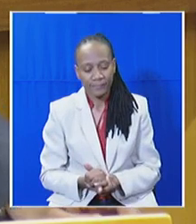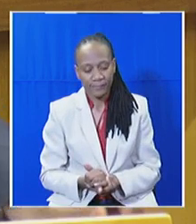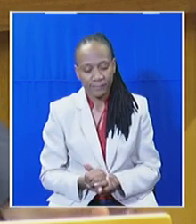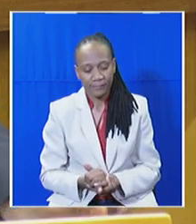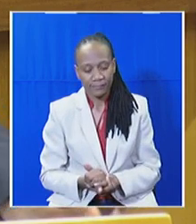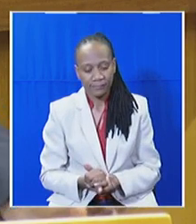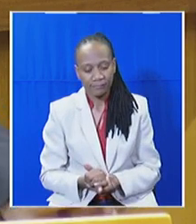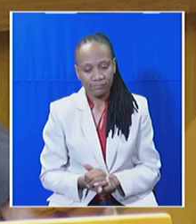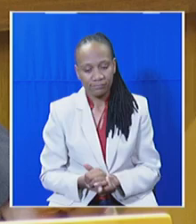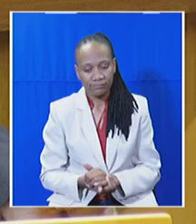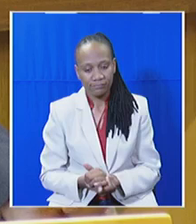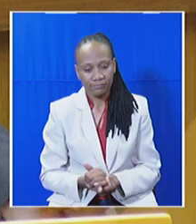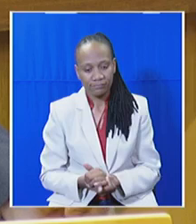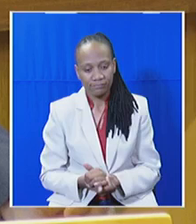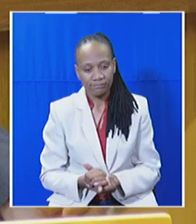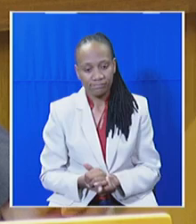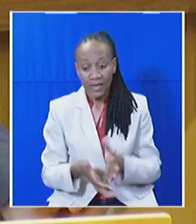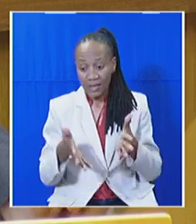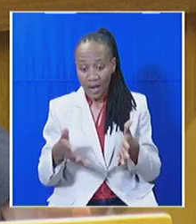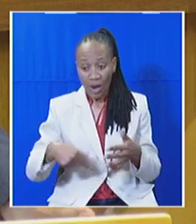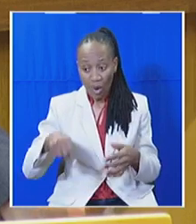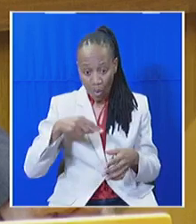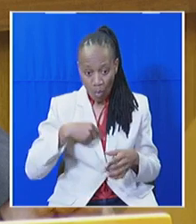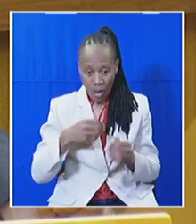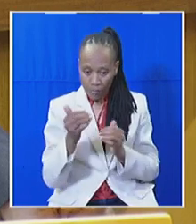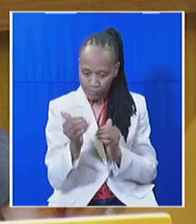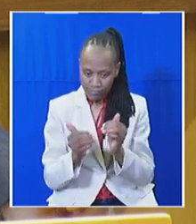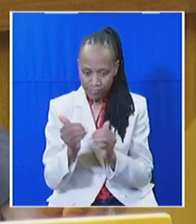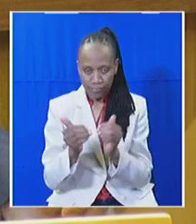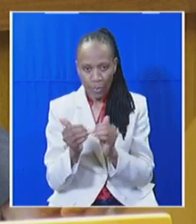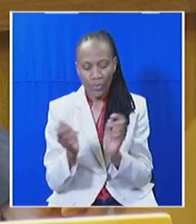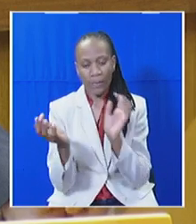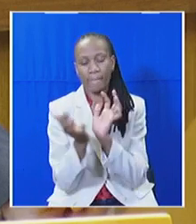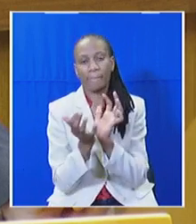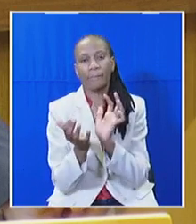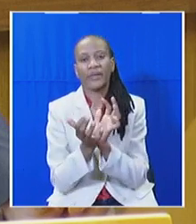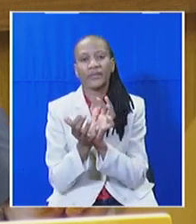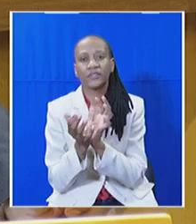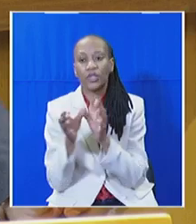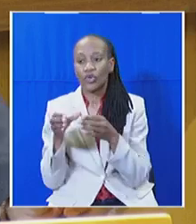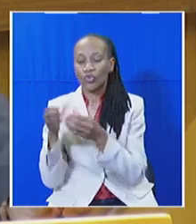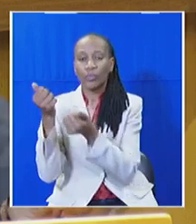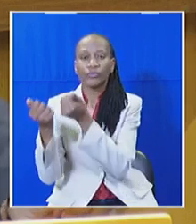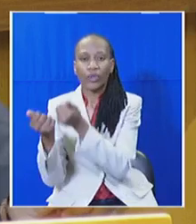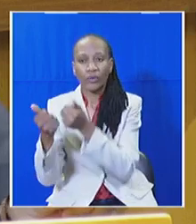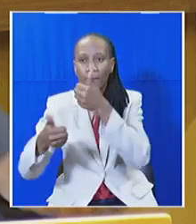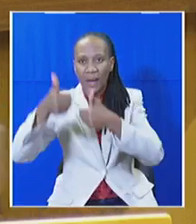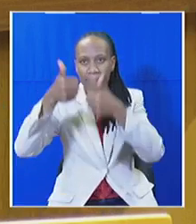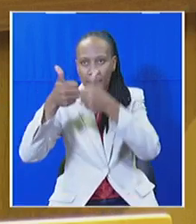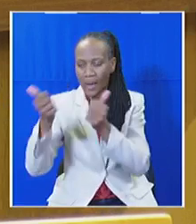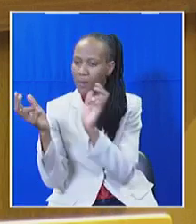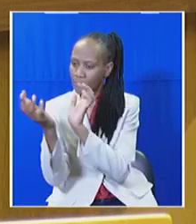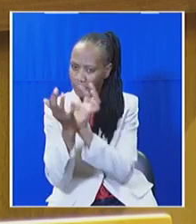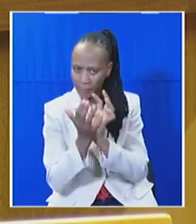as we prepare for the meeting of the judiciary and the executive to discuss